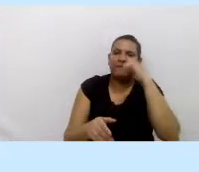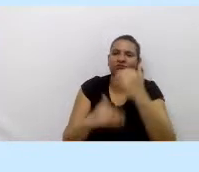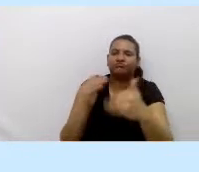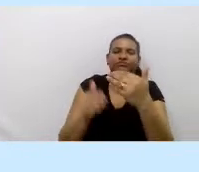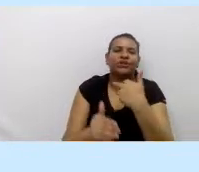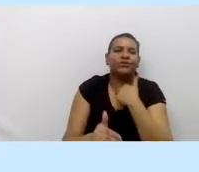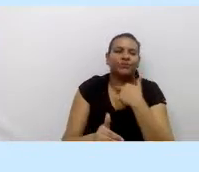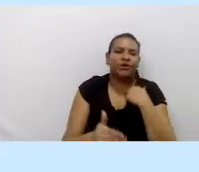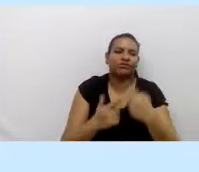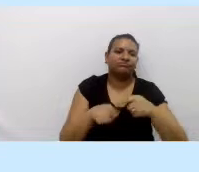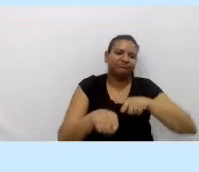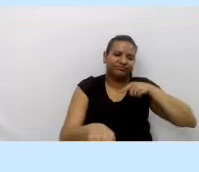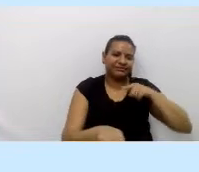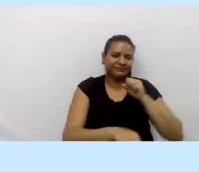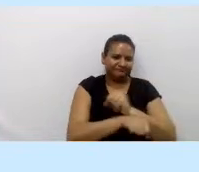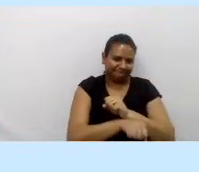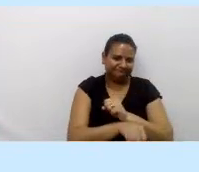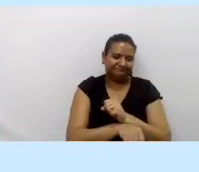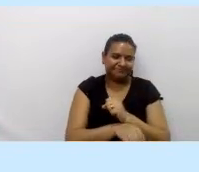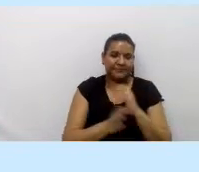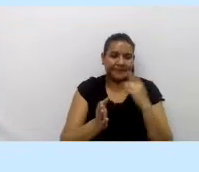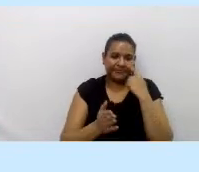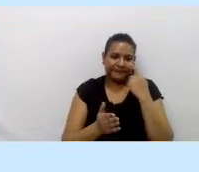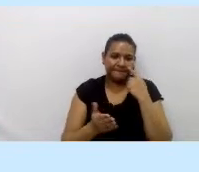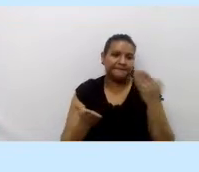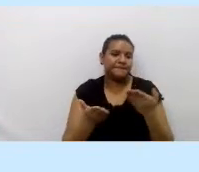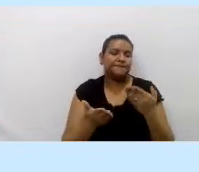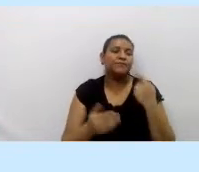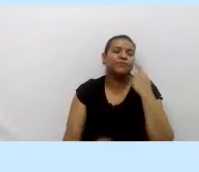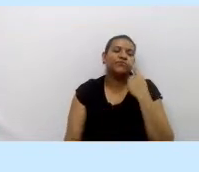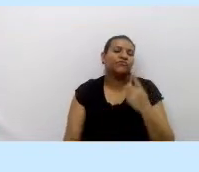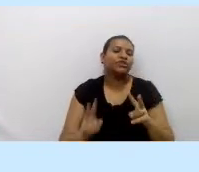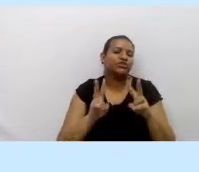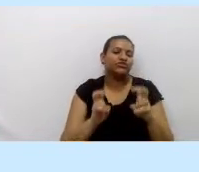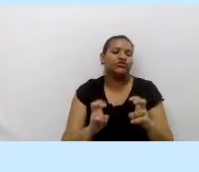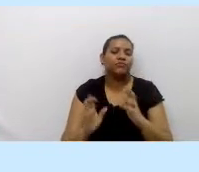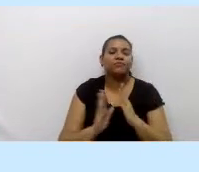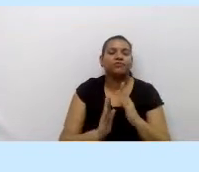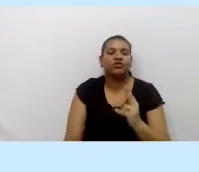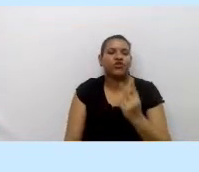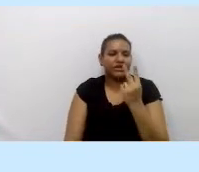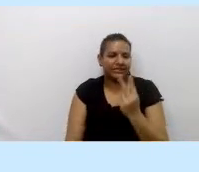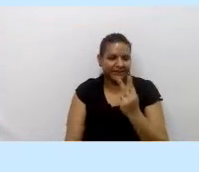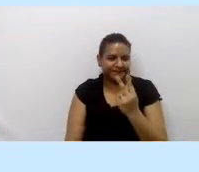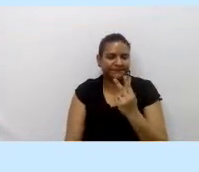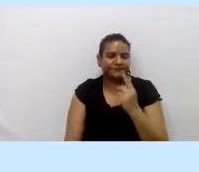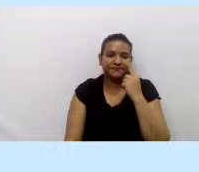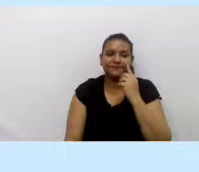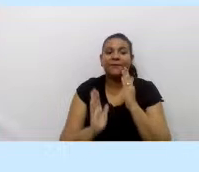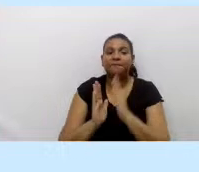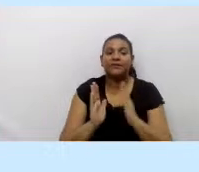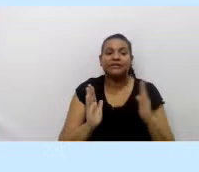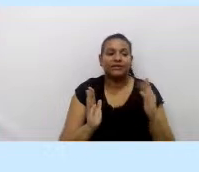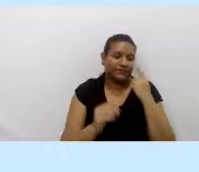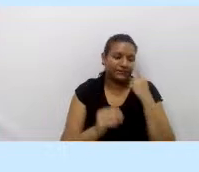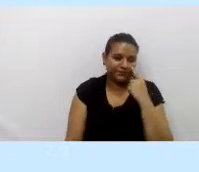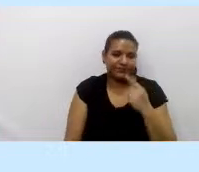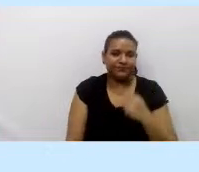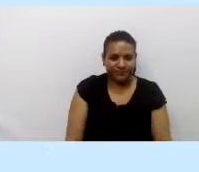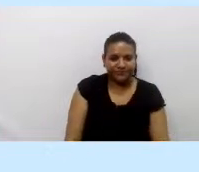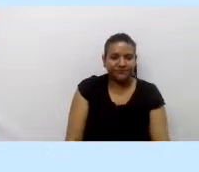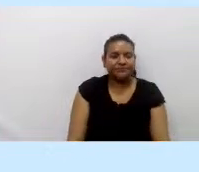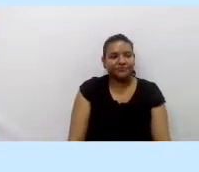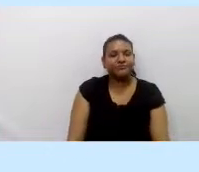Now, let's discuss principle 2, the process. Again, in the chat, I would like you to put